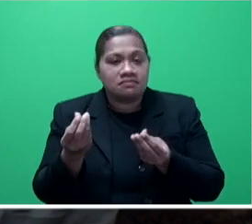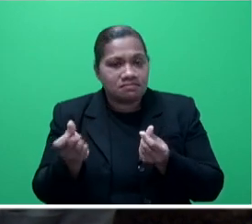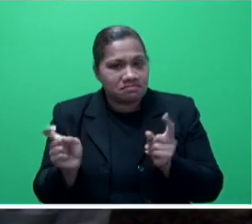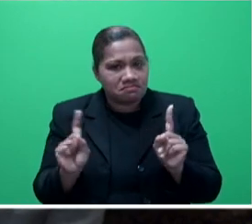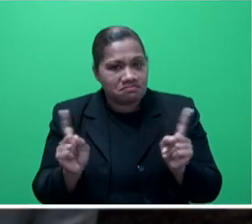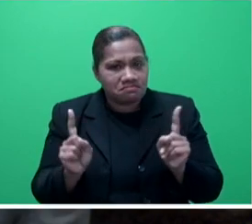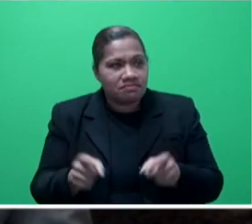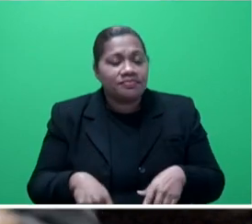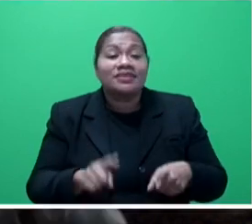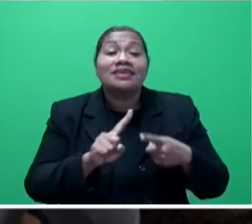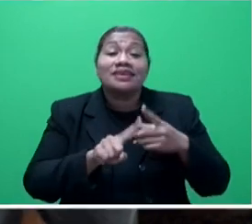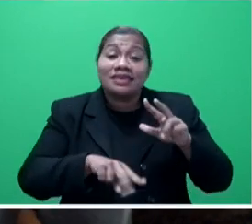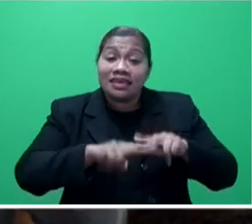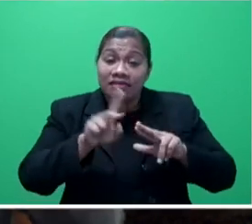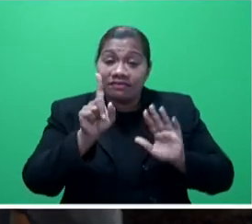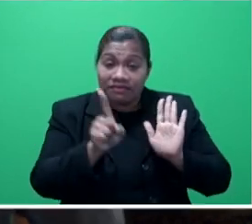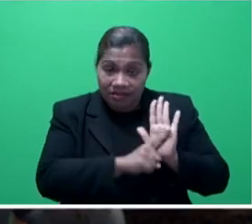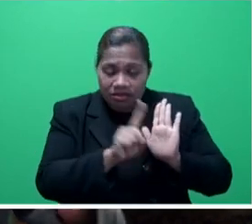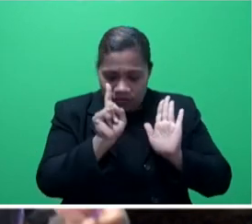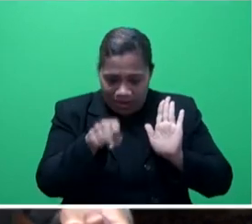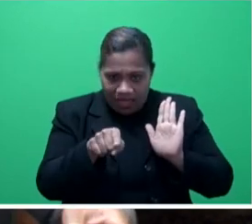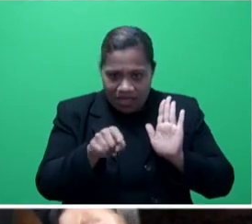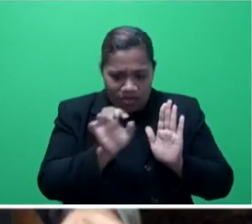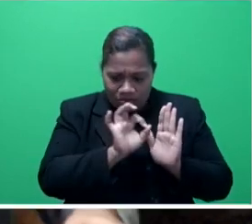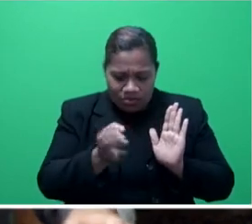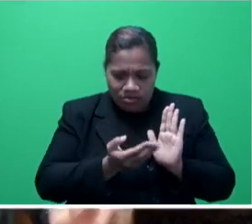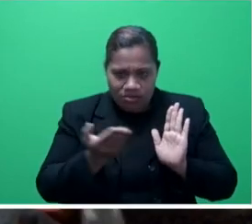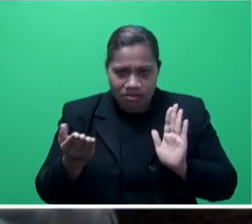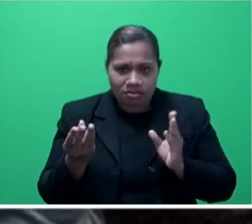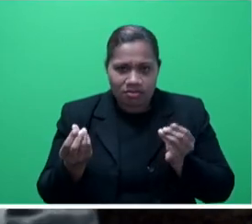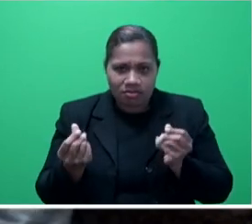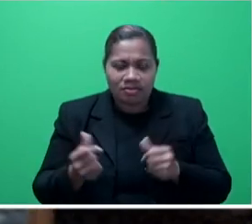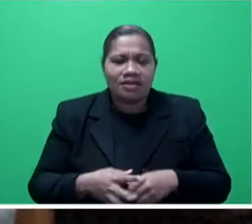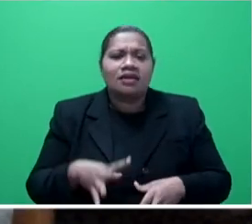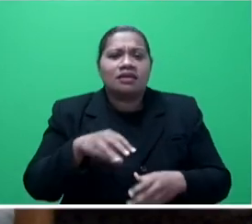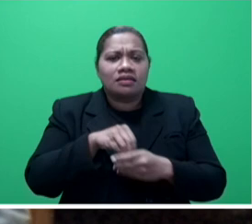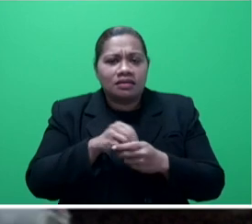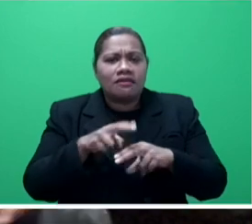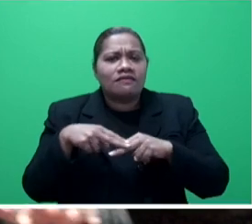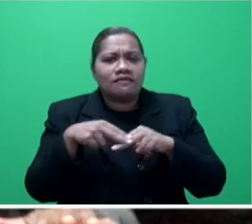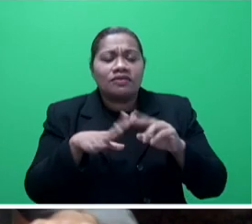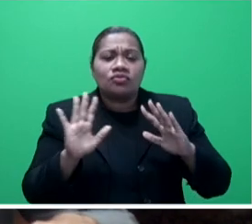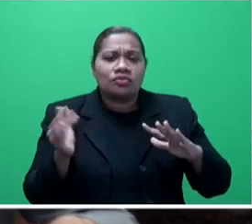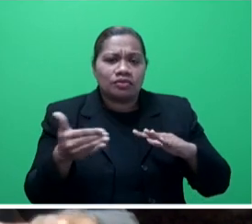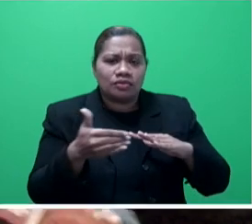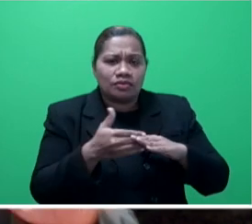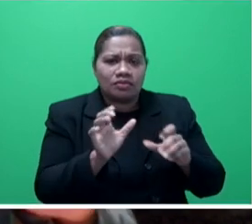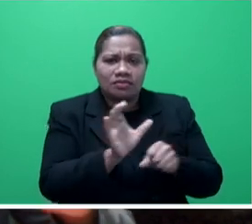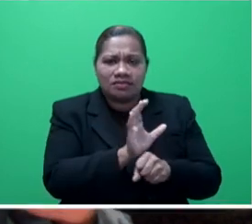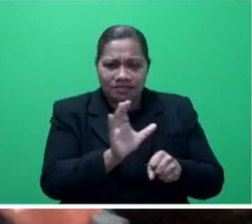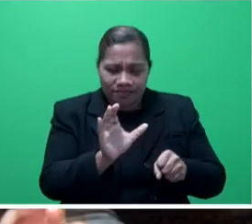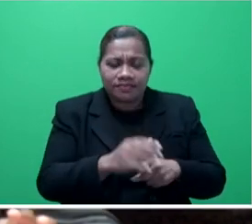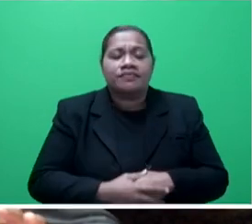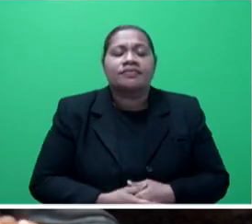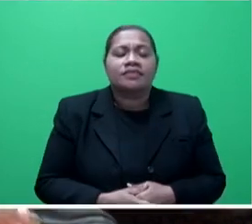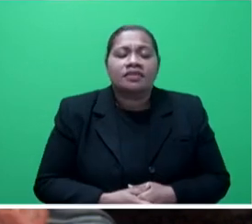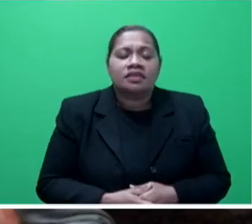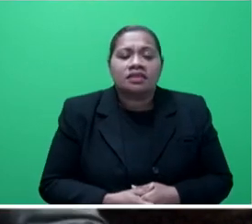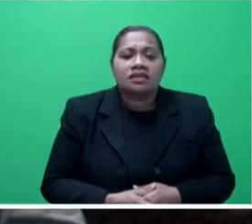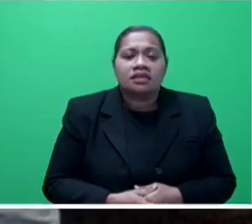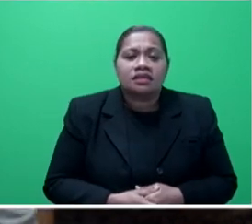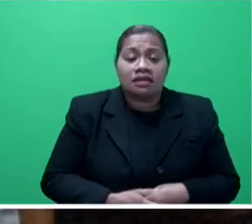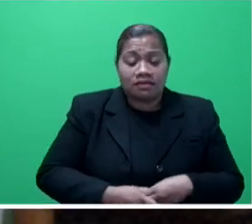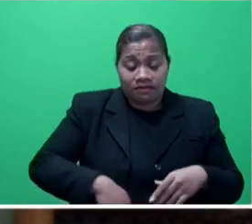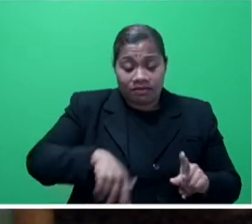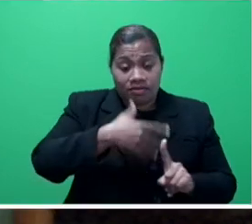course, being one of them, including, for example, Fiji Ports Corporation Limited. Mr. Speaker, sir, by way of background,